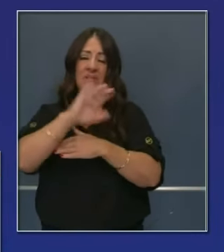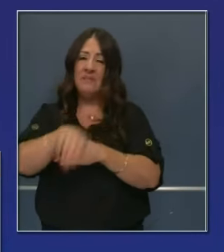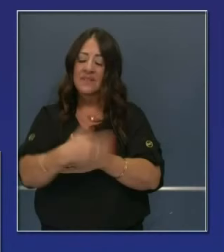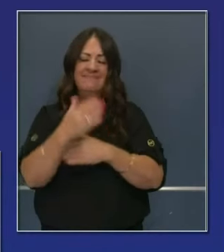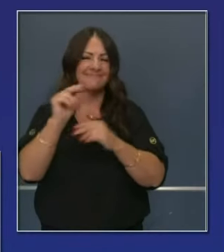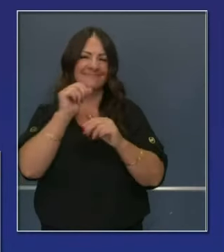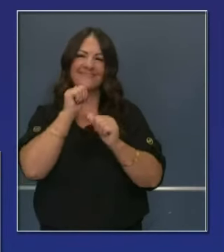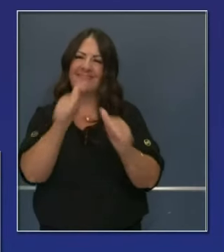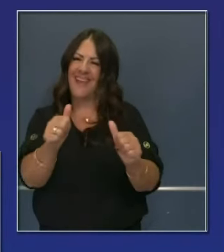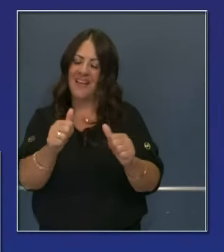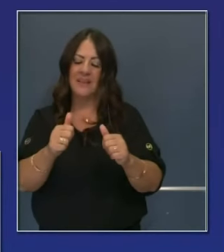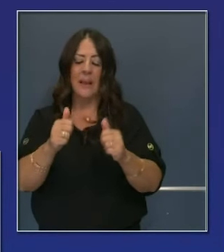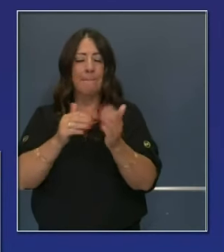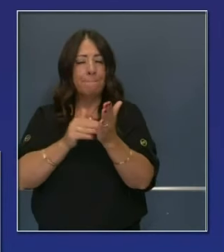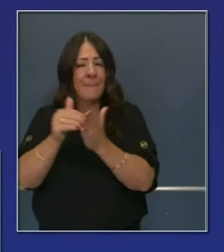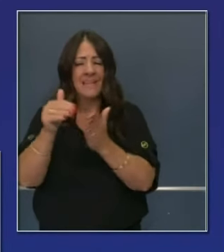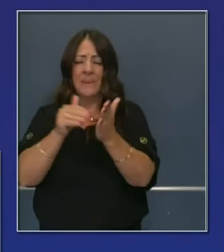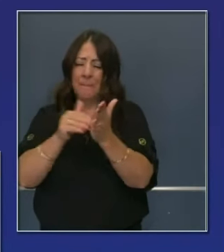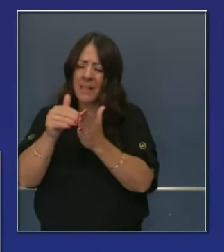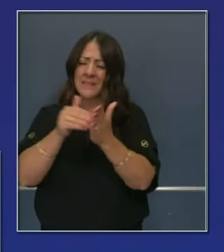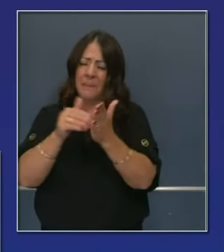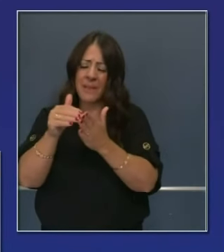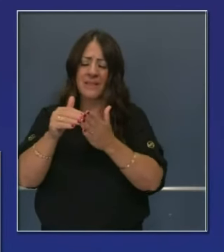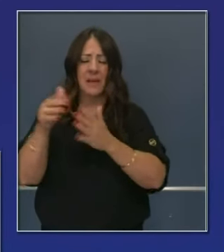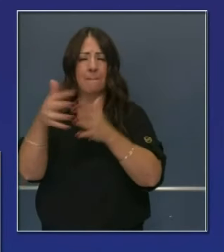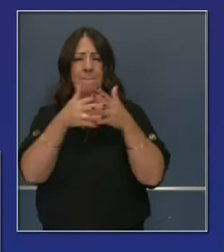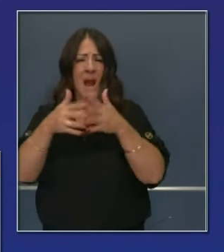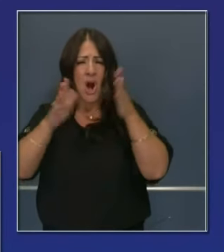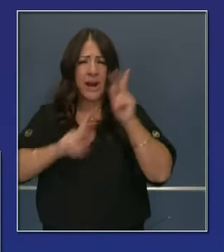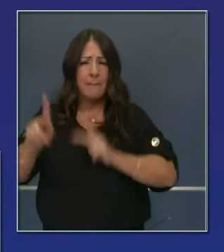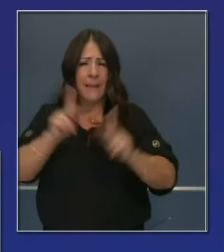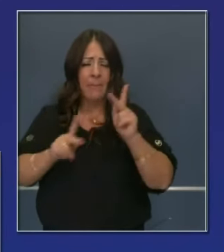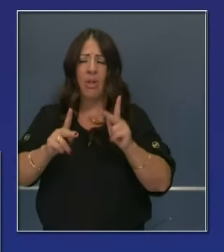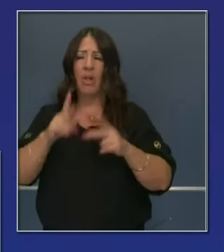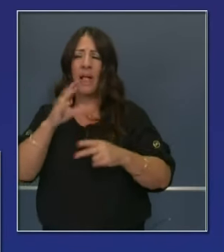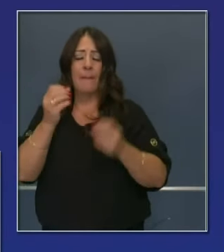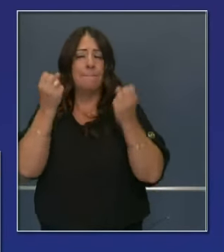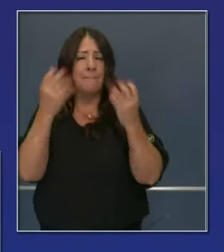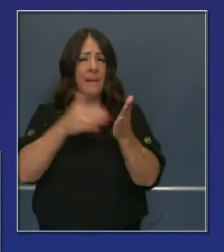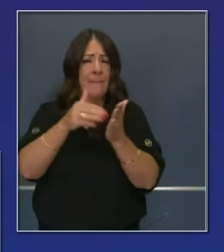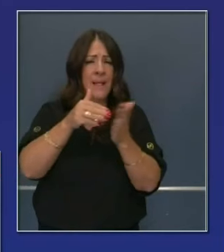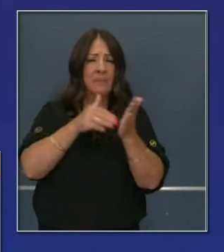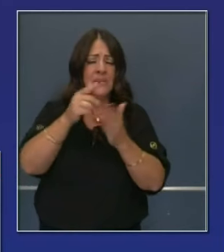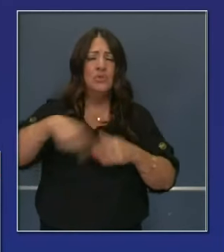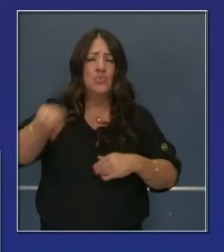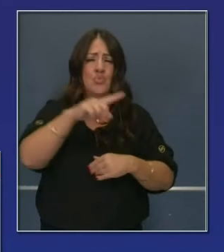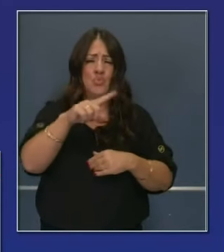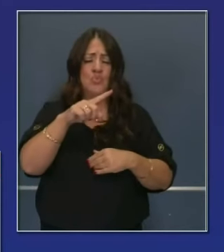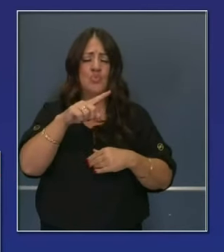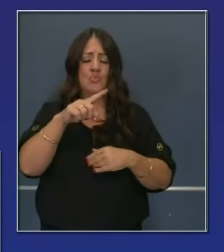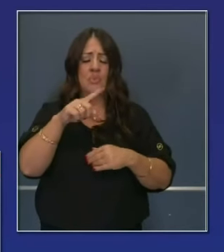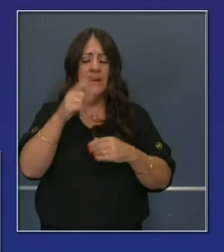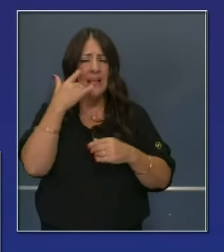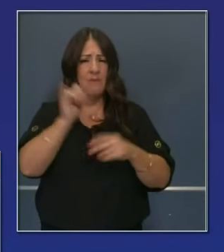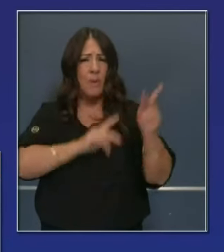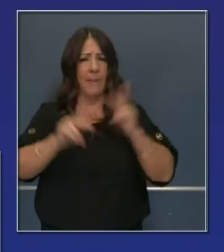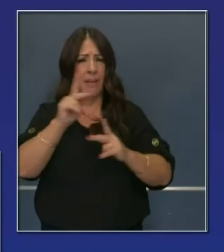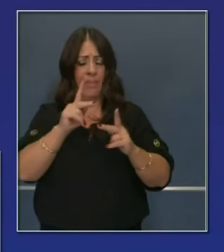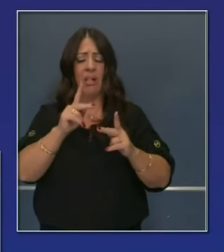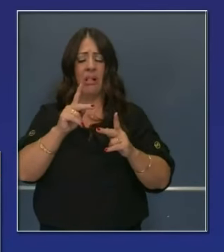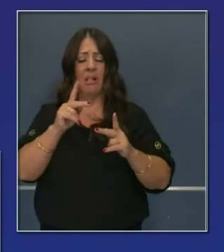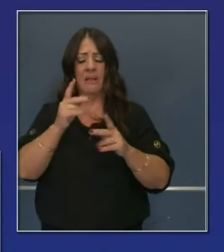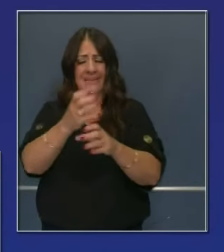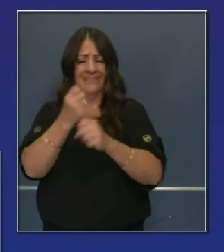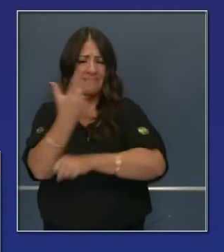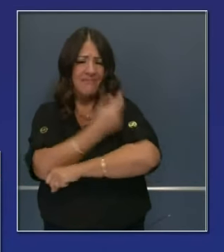and millions of Americans, millions of Californians get the vaccination, get that second shot over that